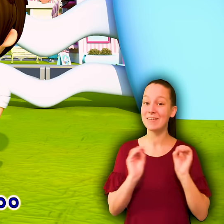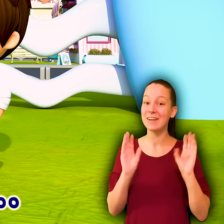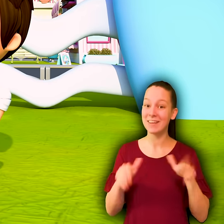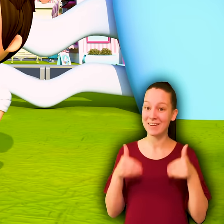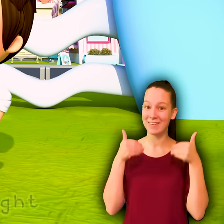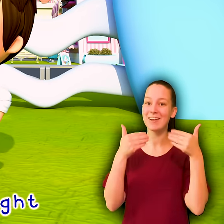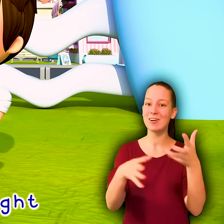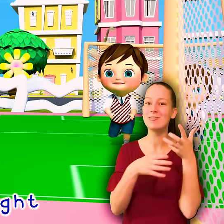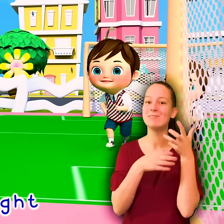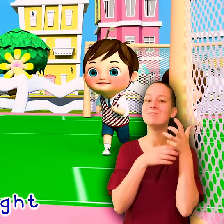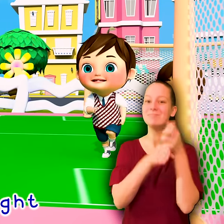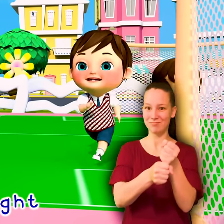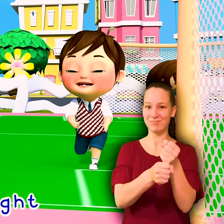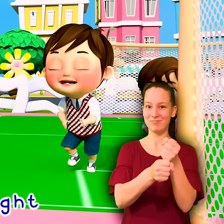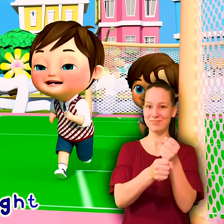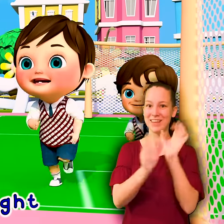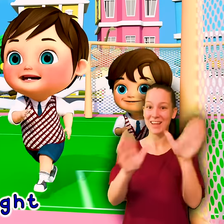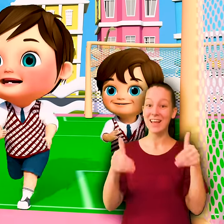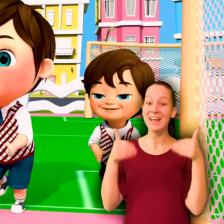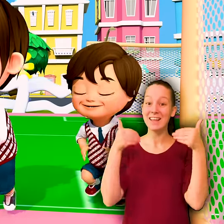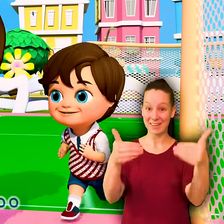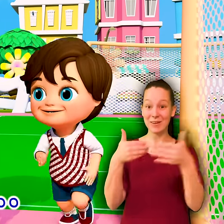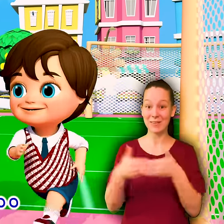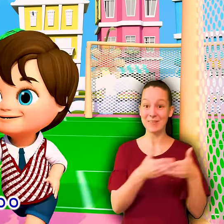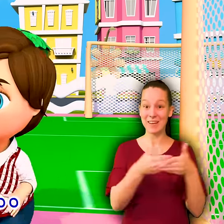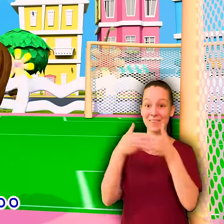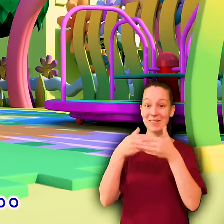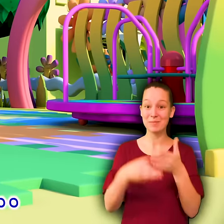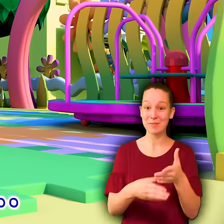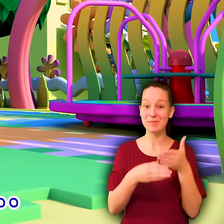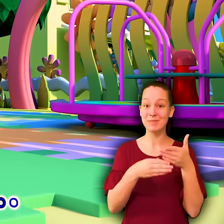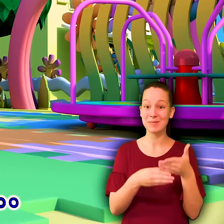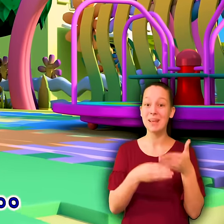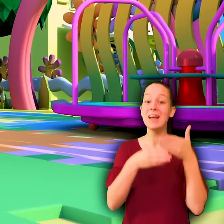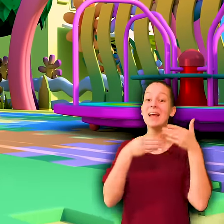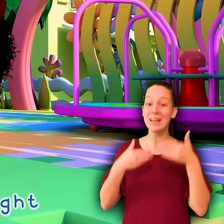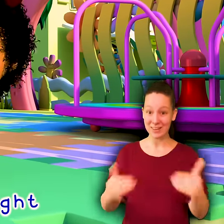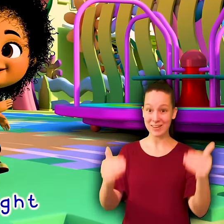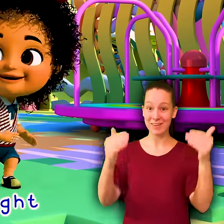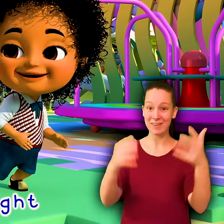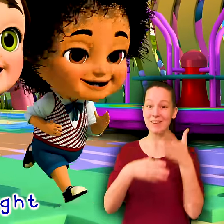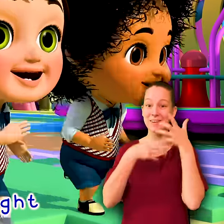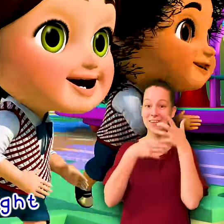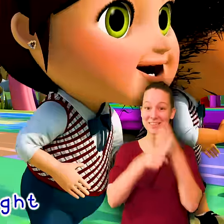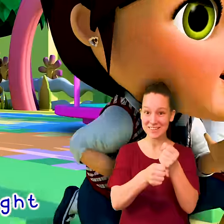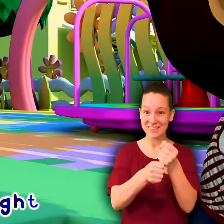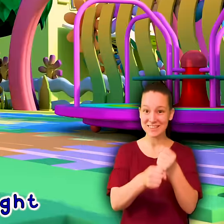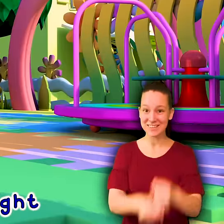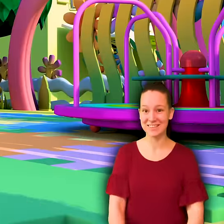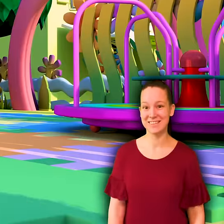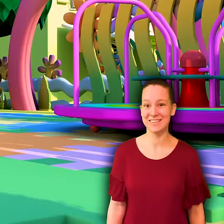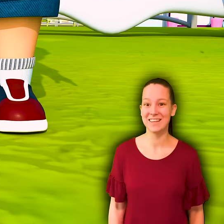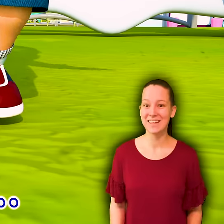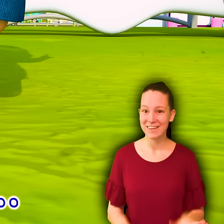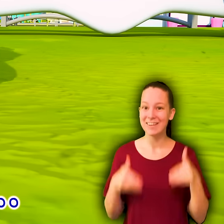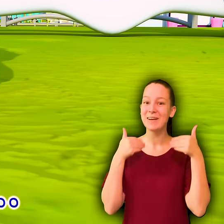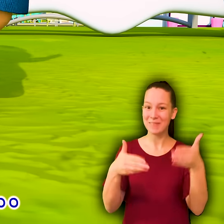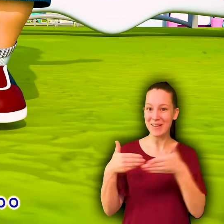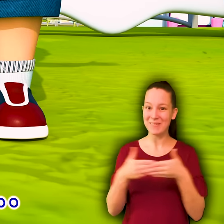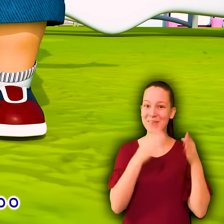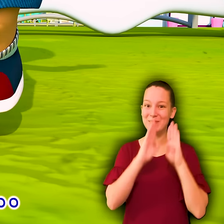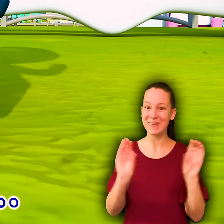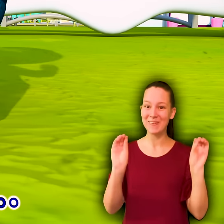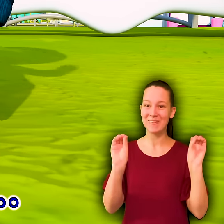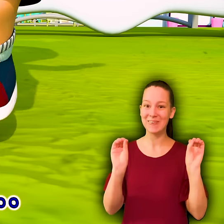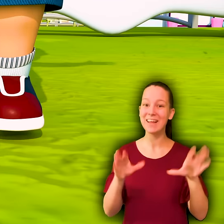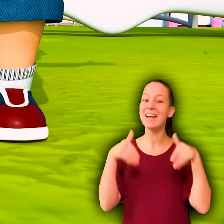boo here we go hold on tight here we go baby boo here we go hold on tight here we